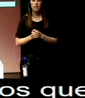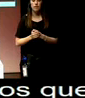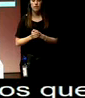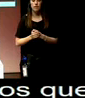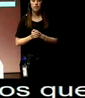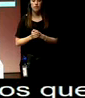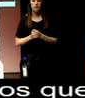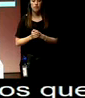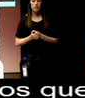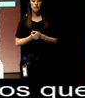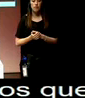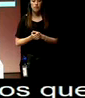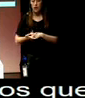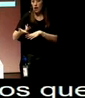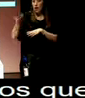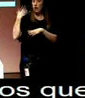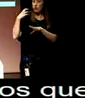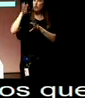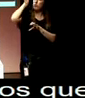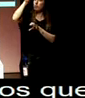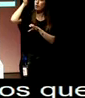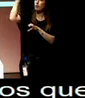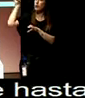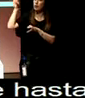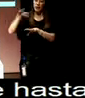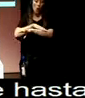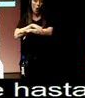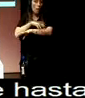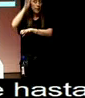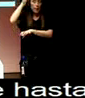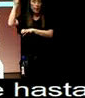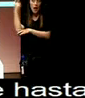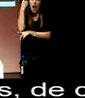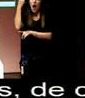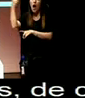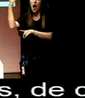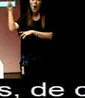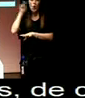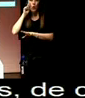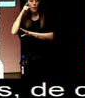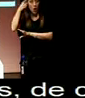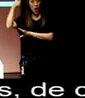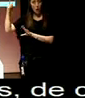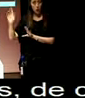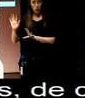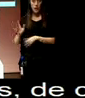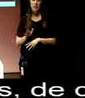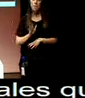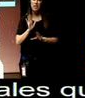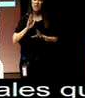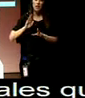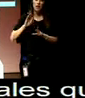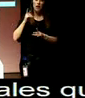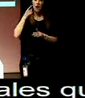this case national governments, to support these activities, and in the last 5, maybe 10